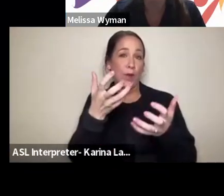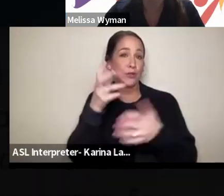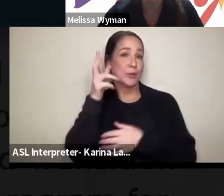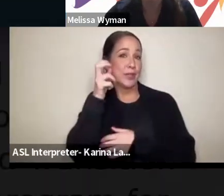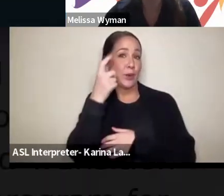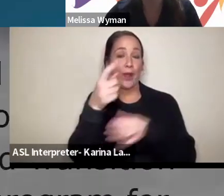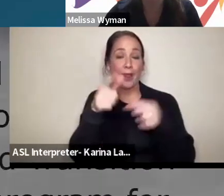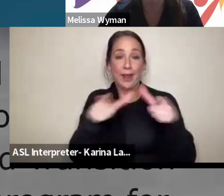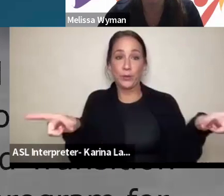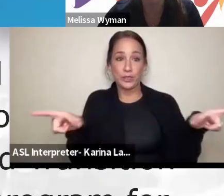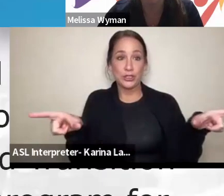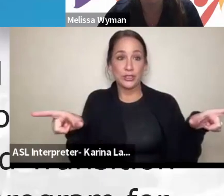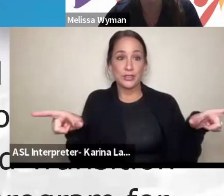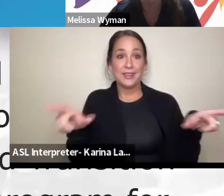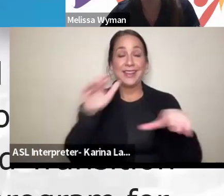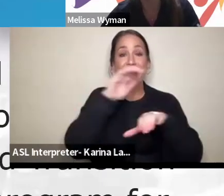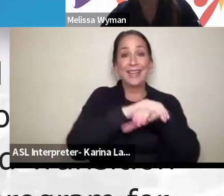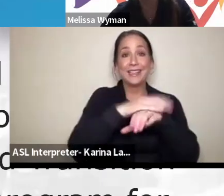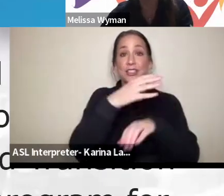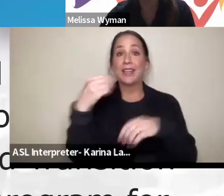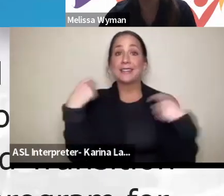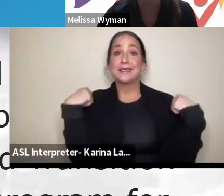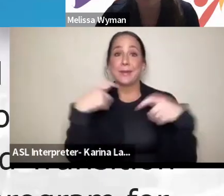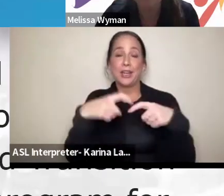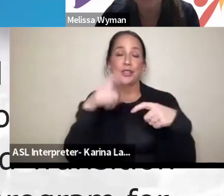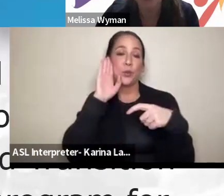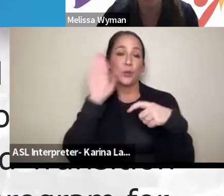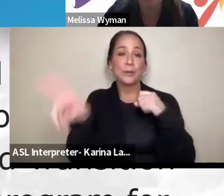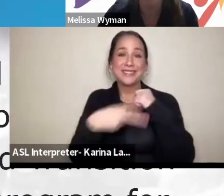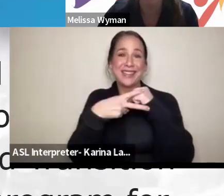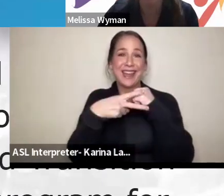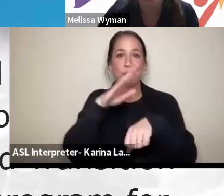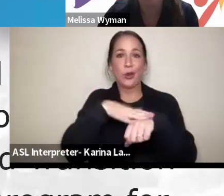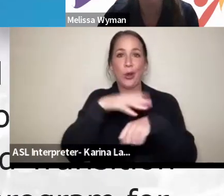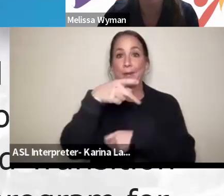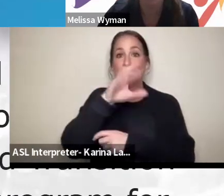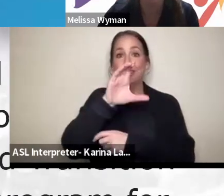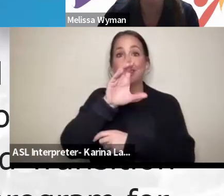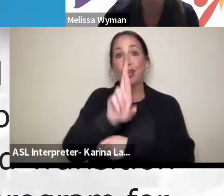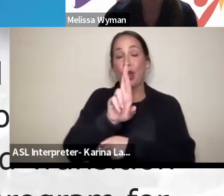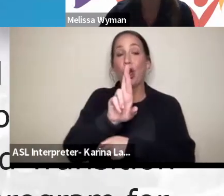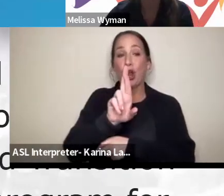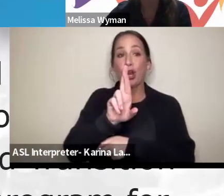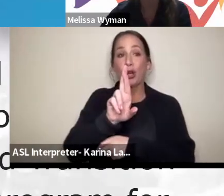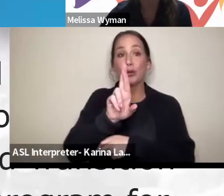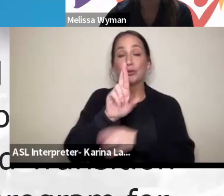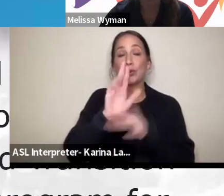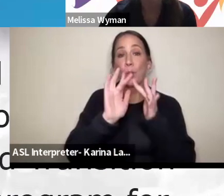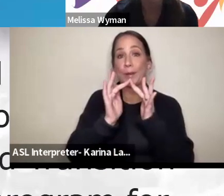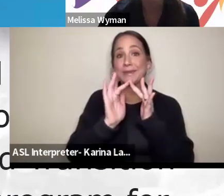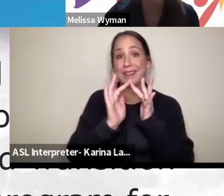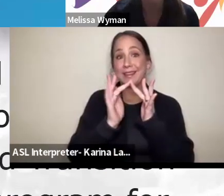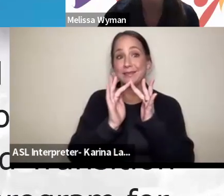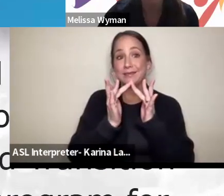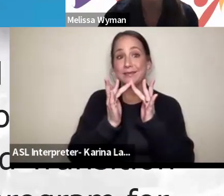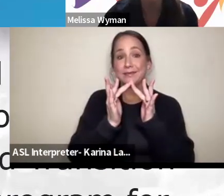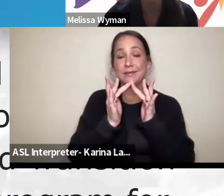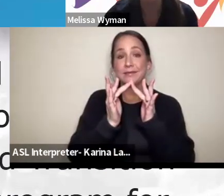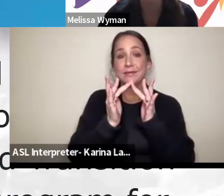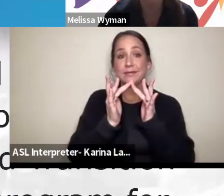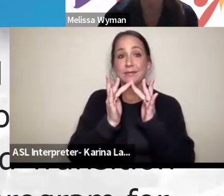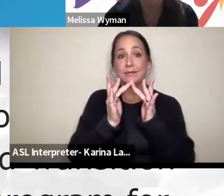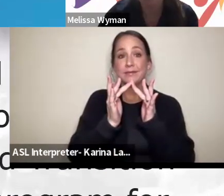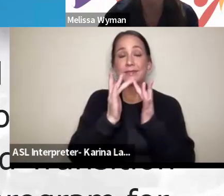The English and Spanish versions will be archived on the PCR website Transition Times page. Just